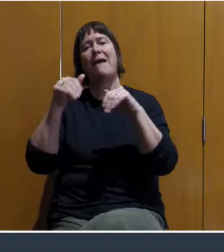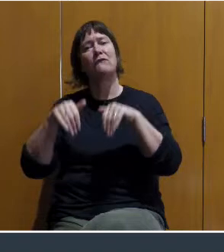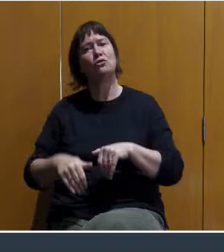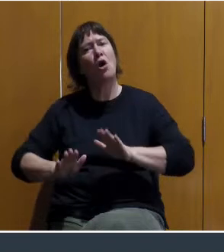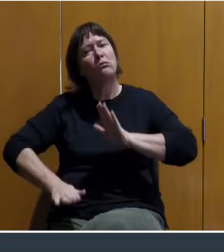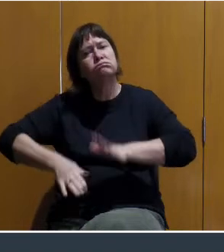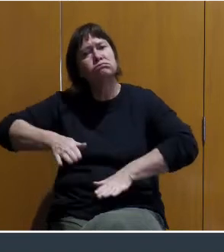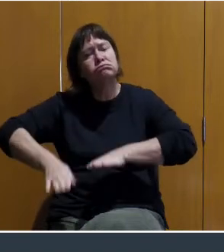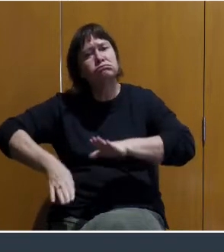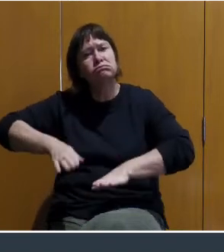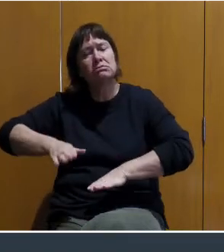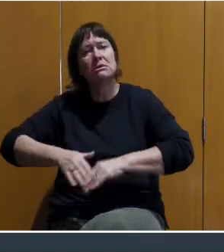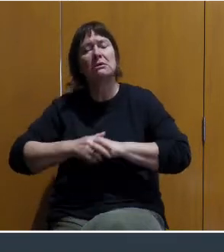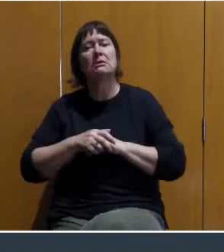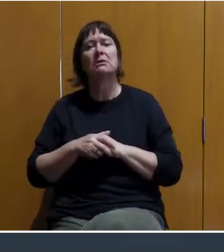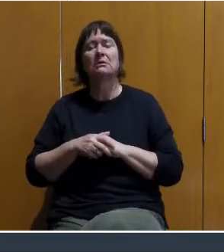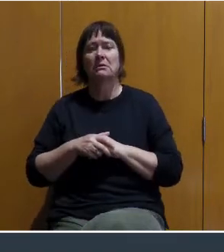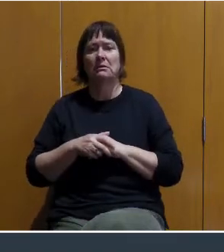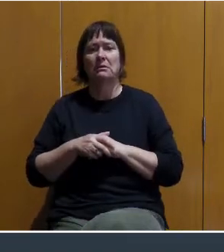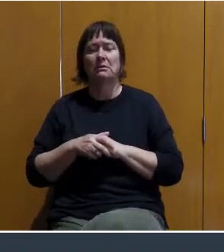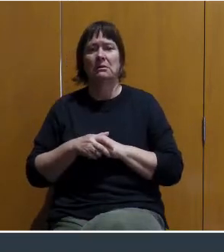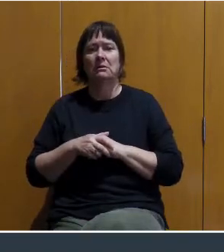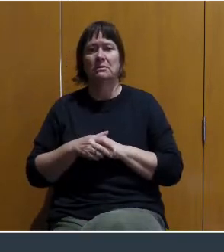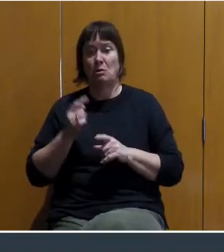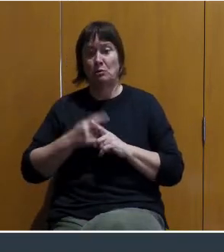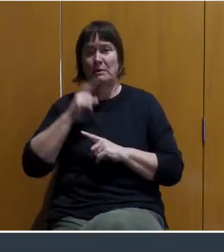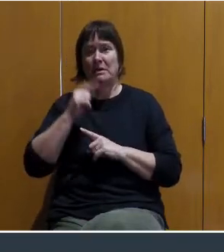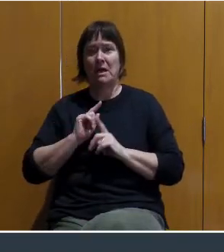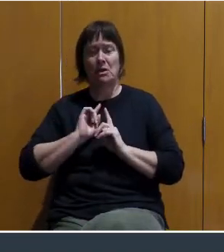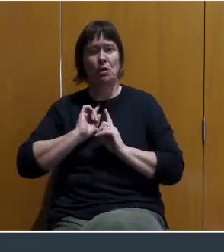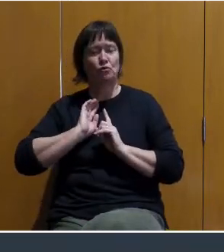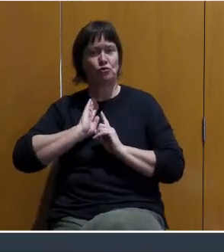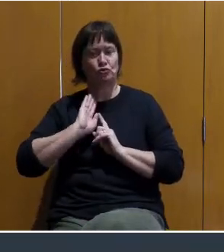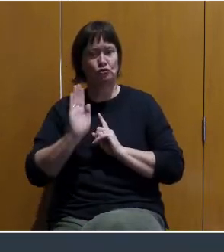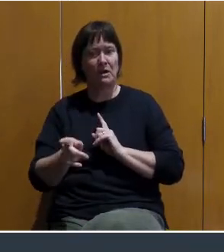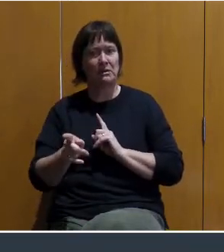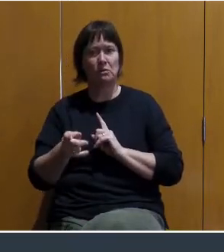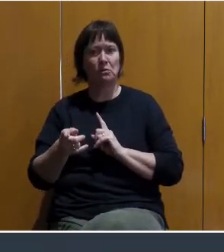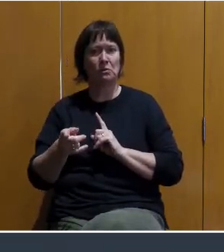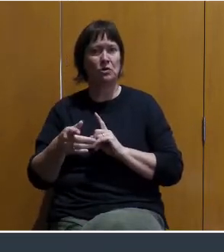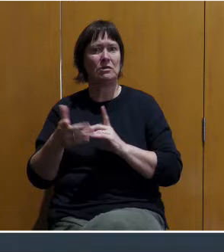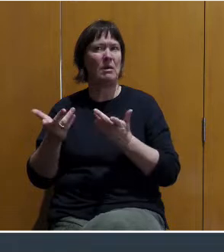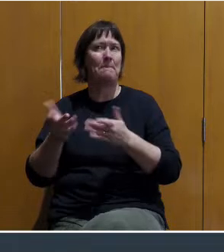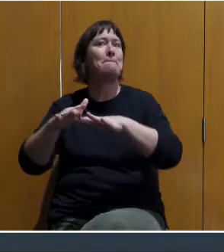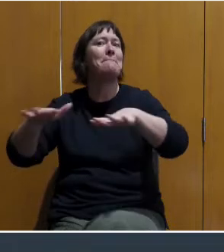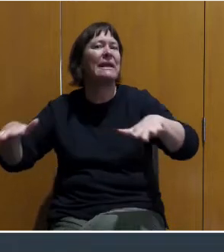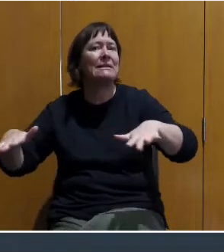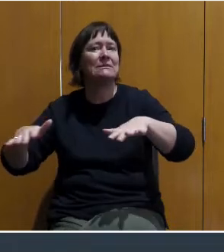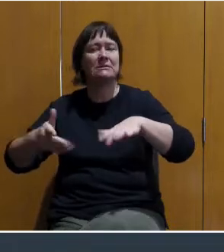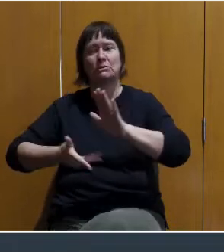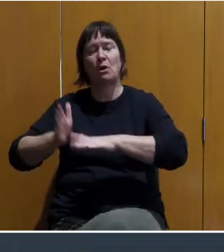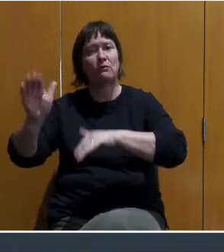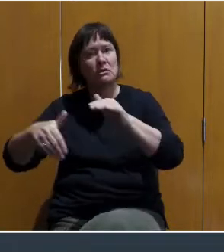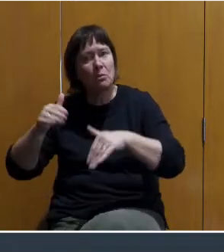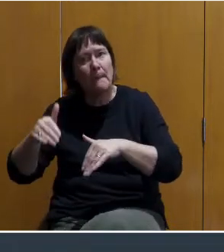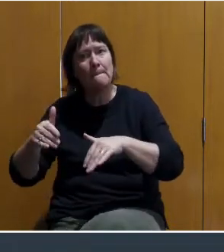as quick as I can, I walk him straight to somewhere where I can give him a run on the beach, give him a swim, give